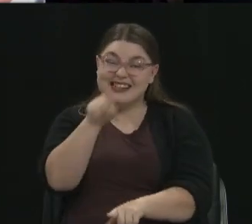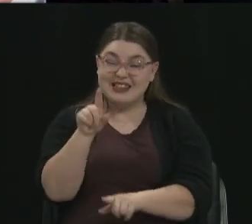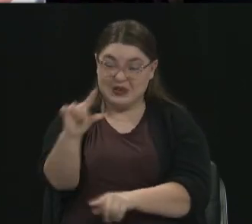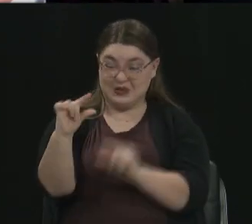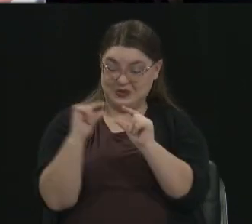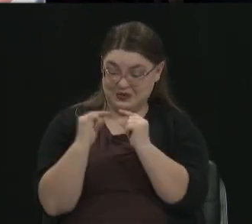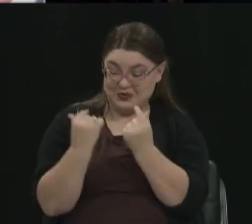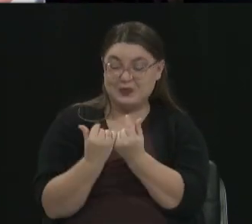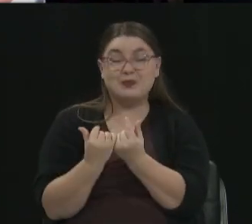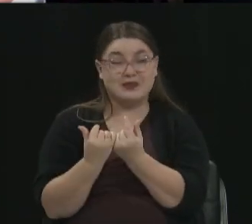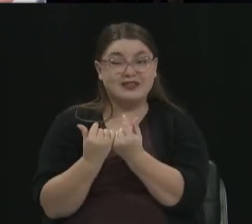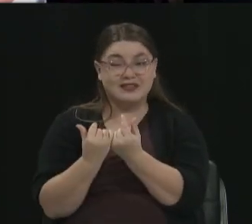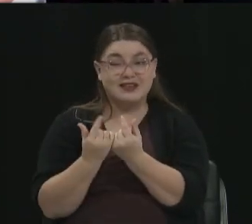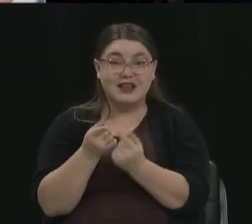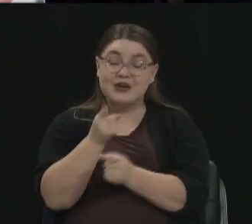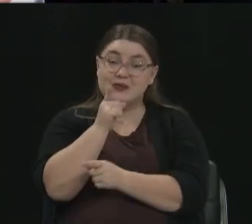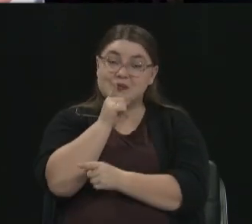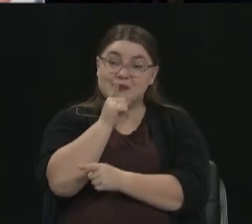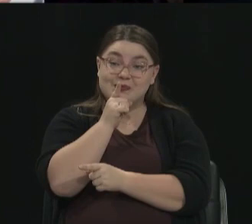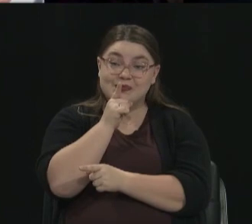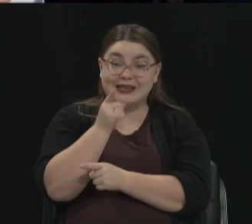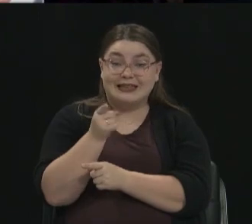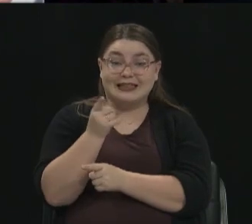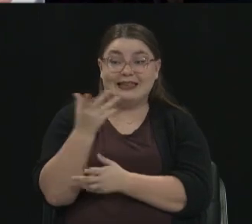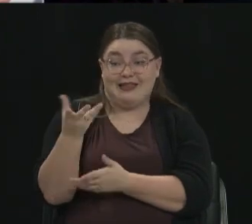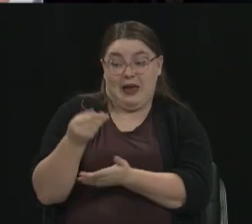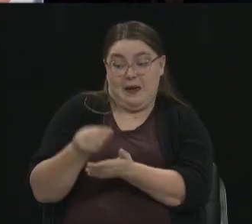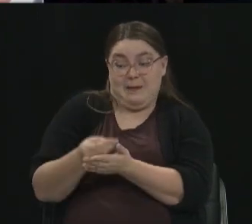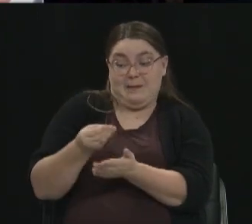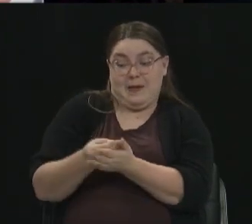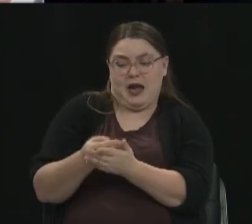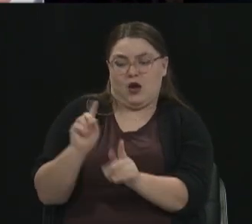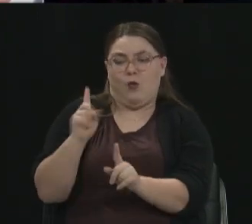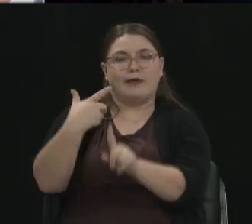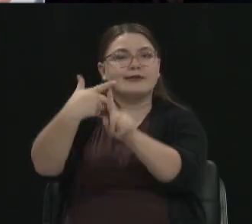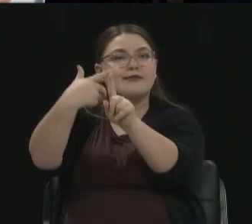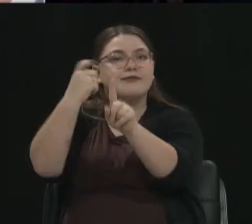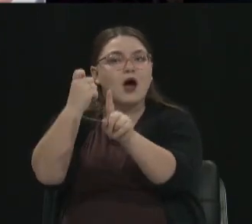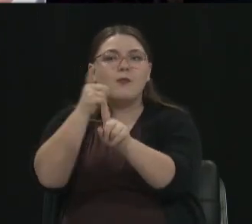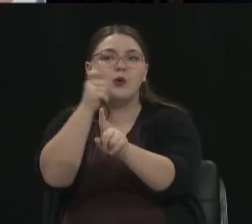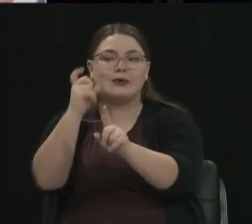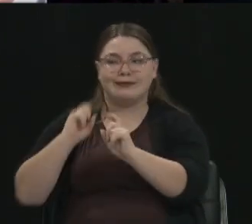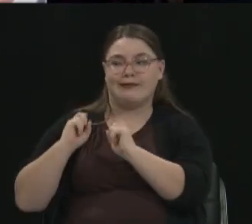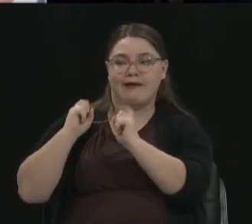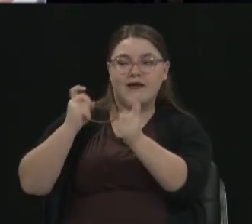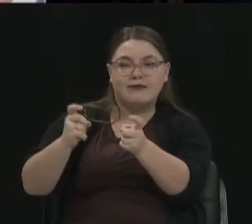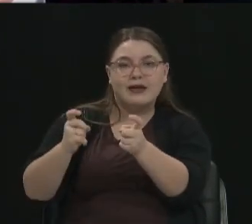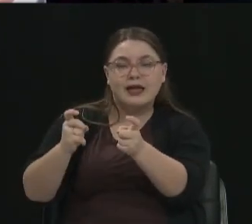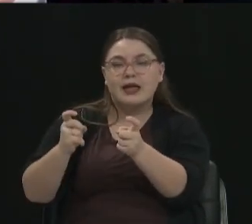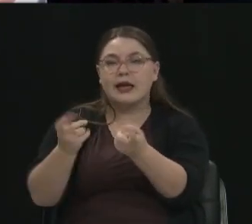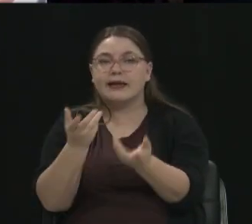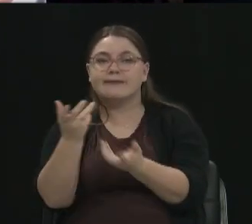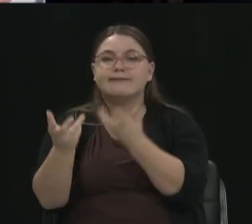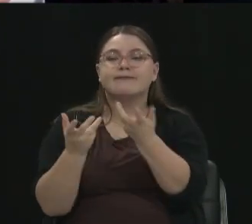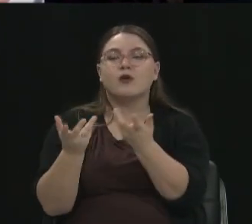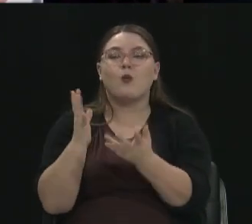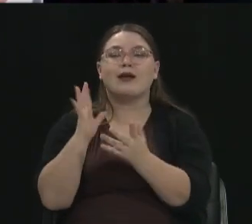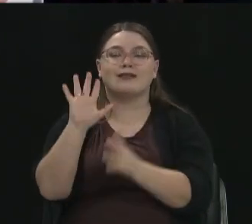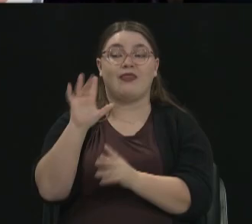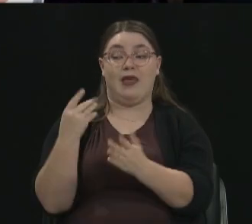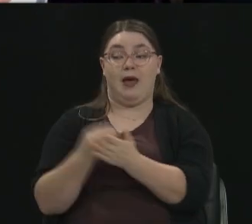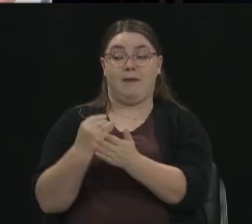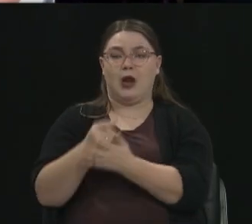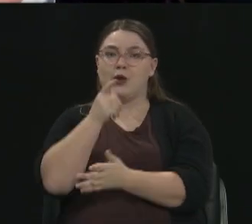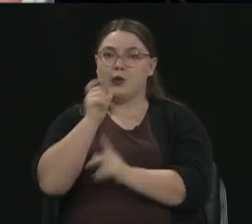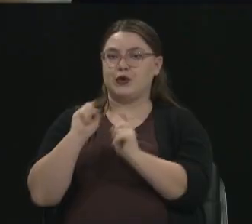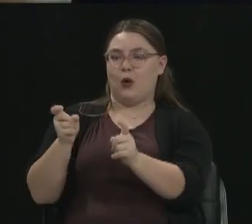to allow monies that we don't really know where they came from or with what intent.